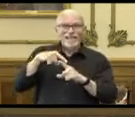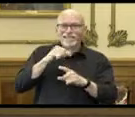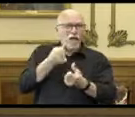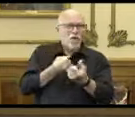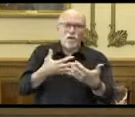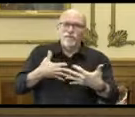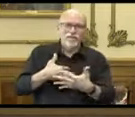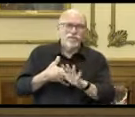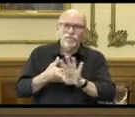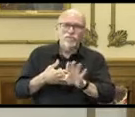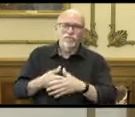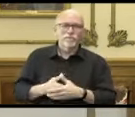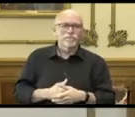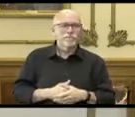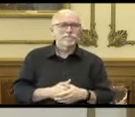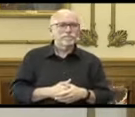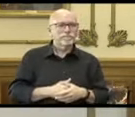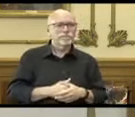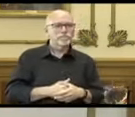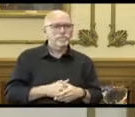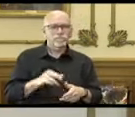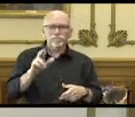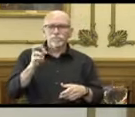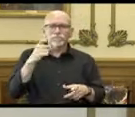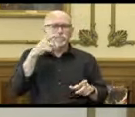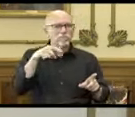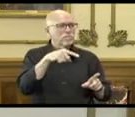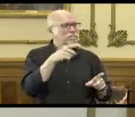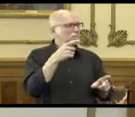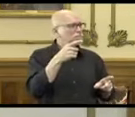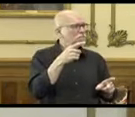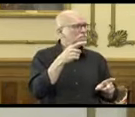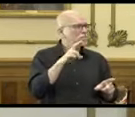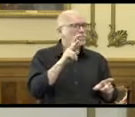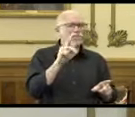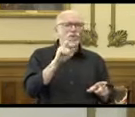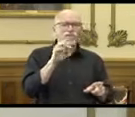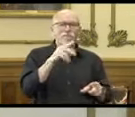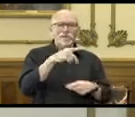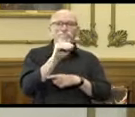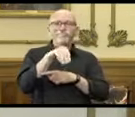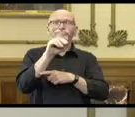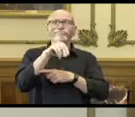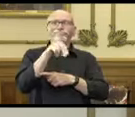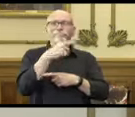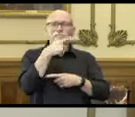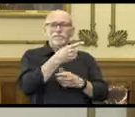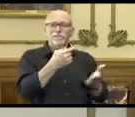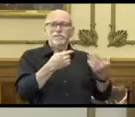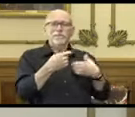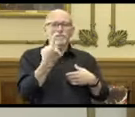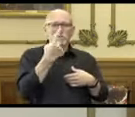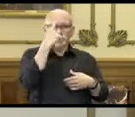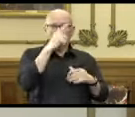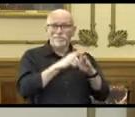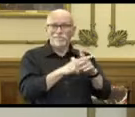of them. Rachel, can I, Dr. Kaufman, you were kind of nodding your head there that something